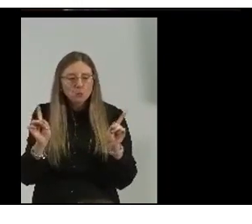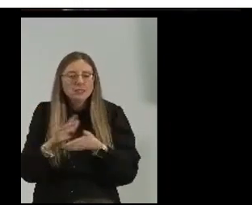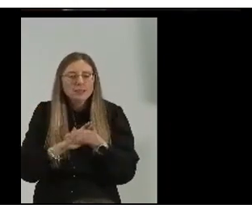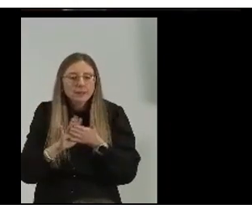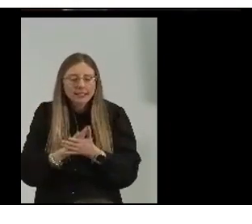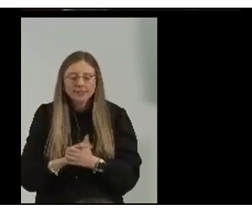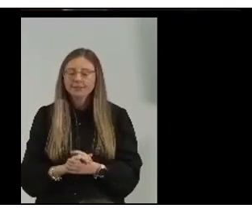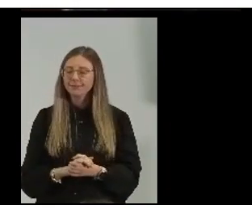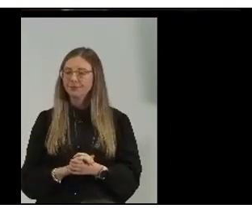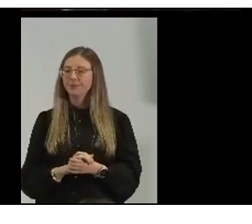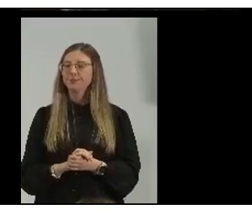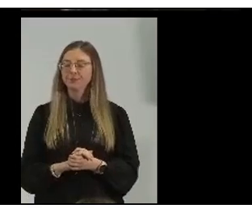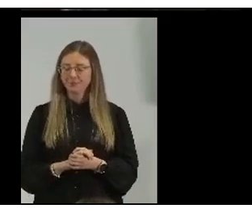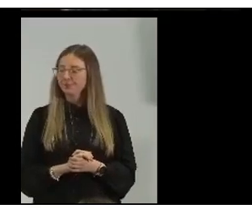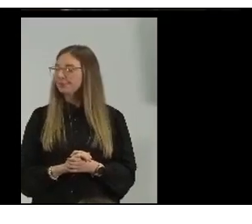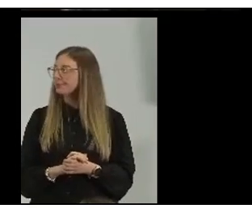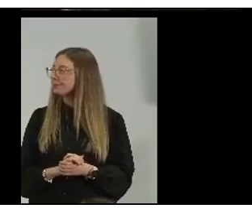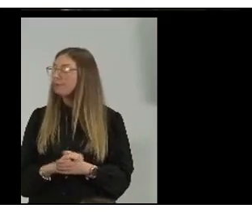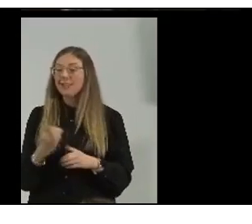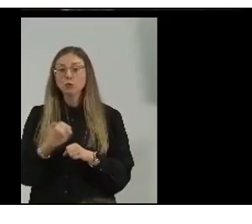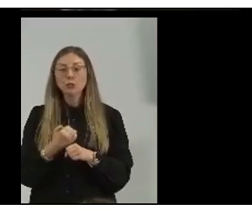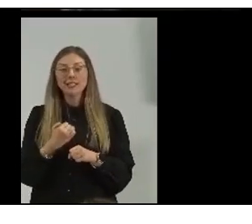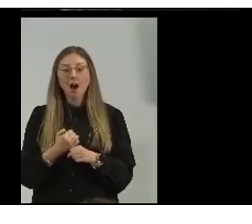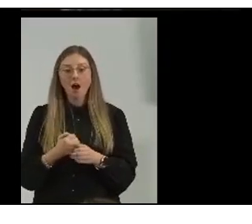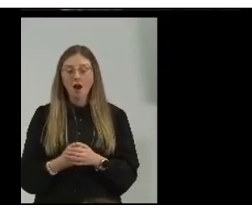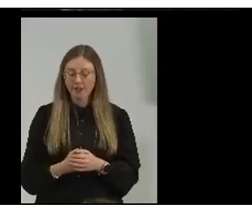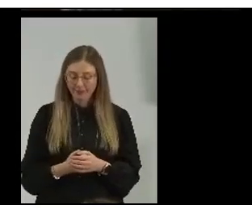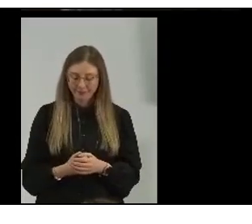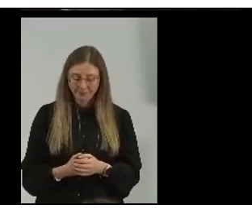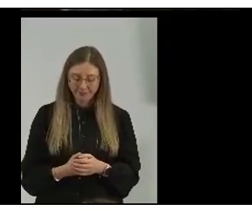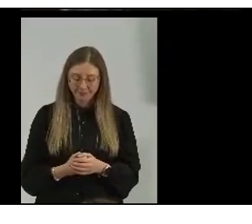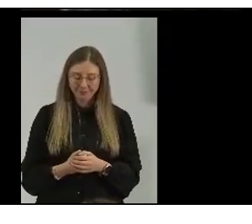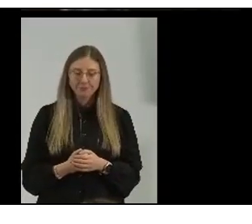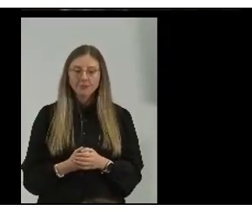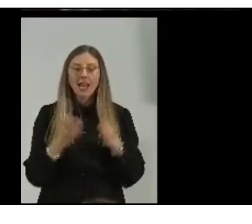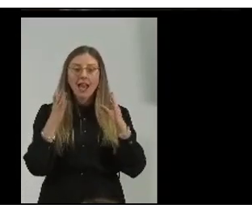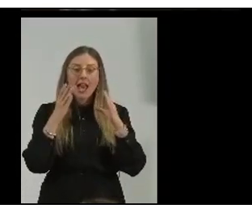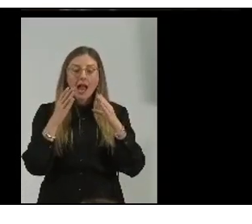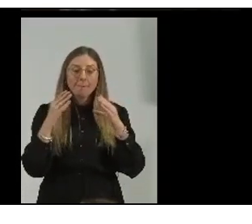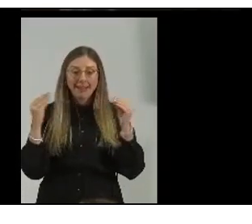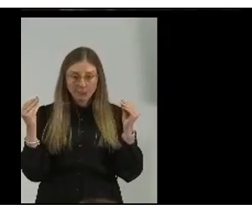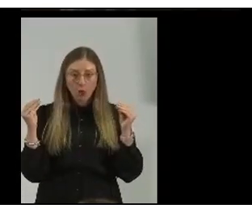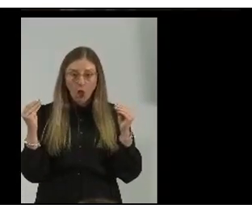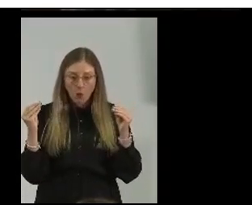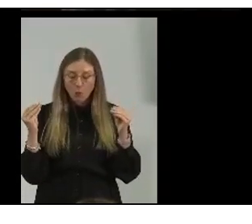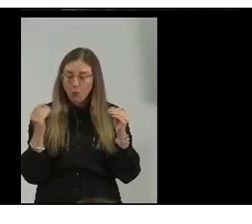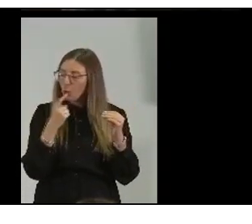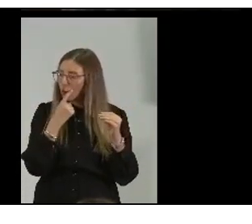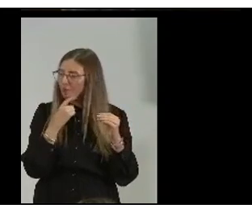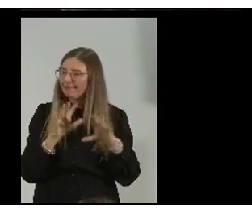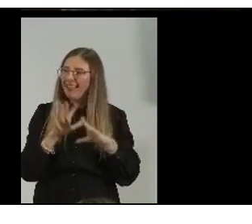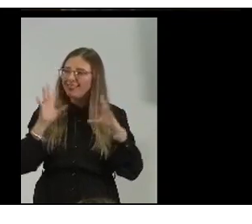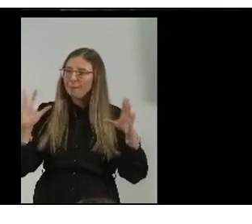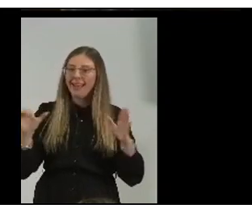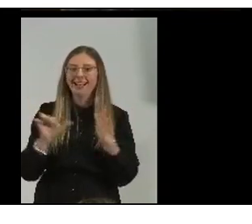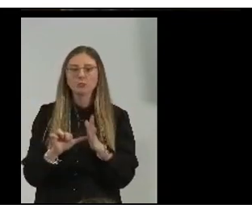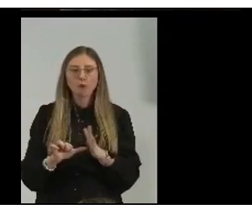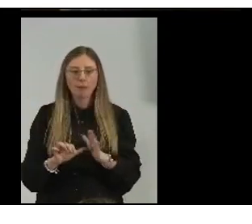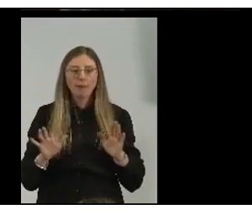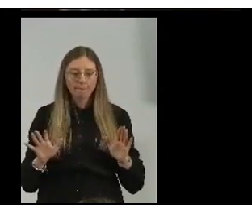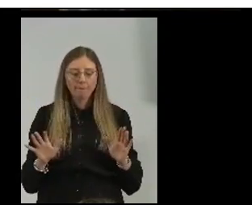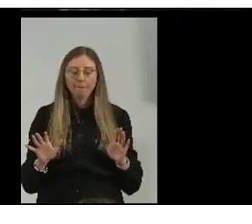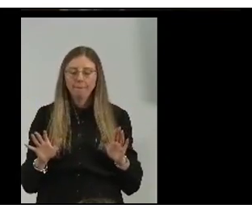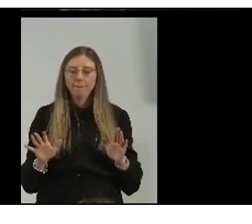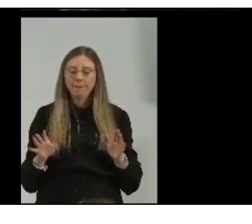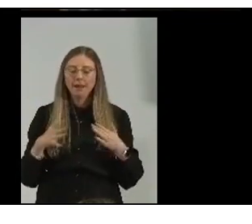you. Brilliant, thanks. Yeah. Gina? So in Mexico, I think what's the biggest problem I keep saying is